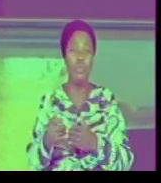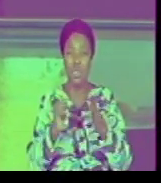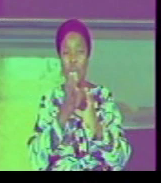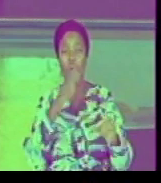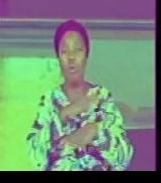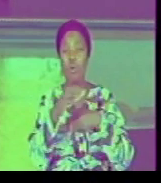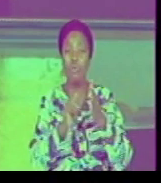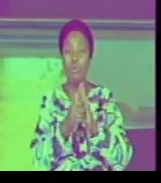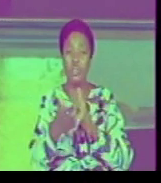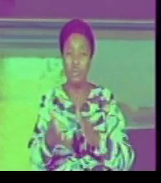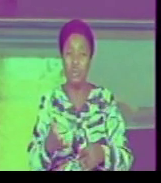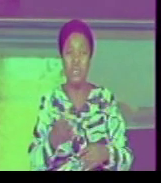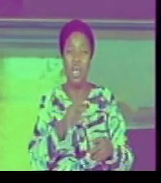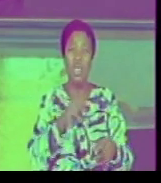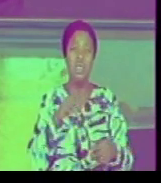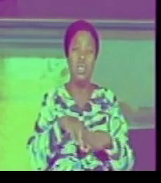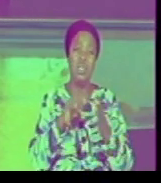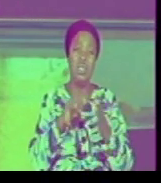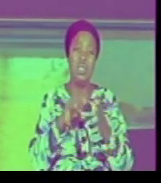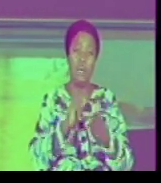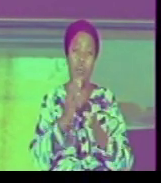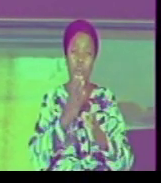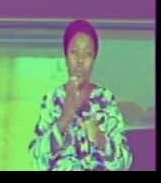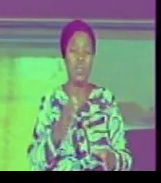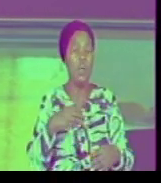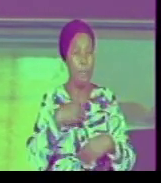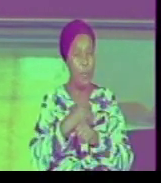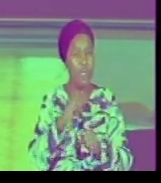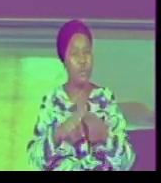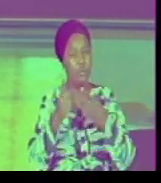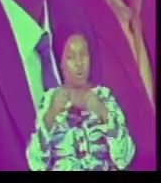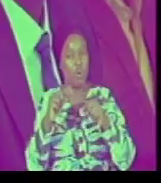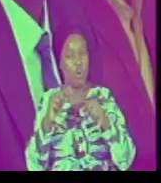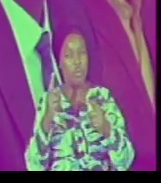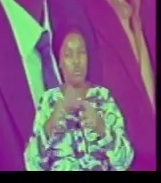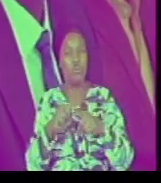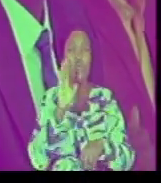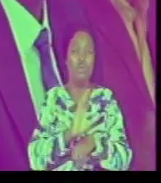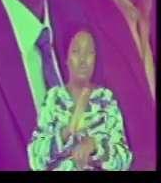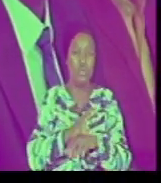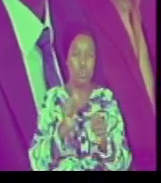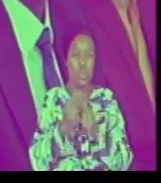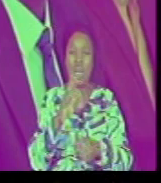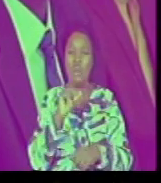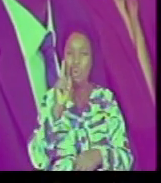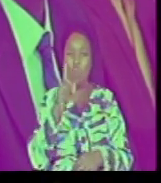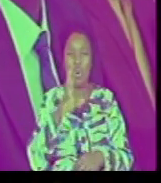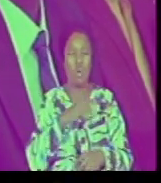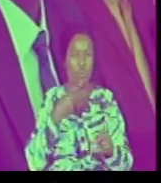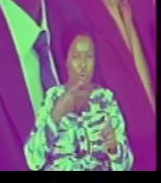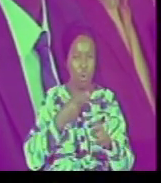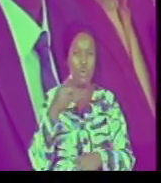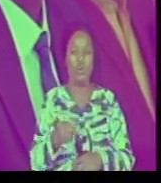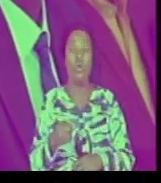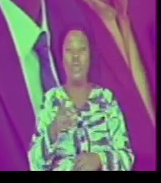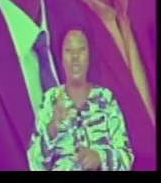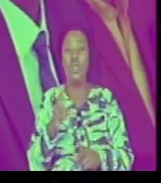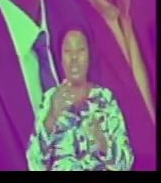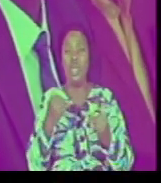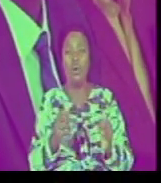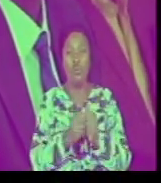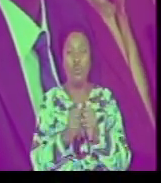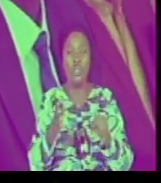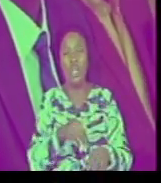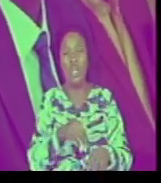the bus crusade, and nobody will hurt you. Now, without any fear, you can tell